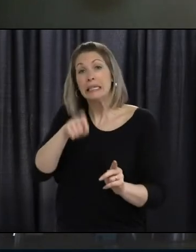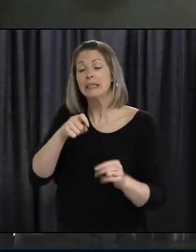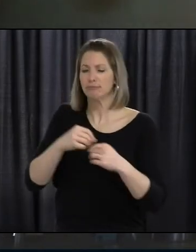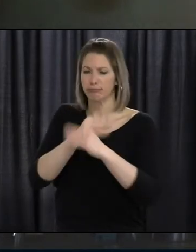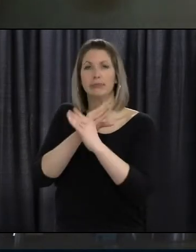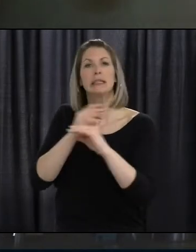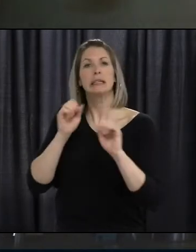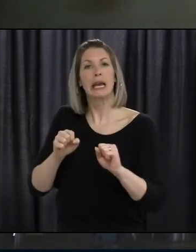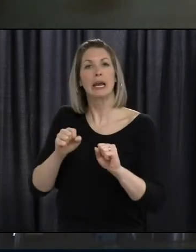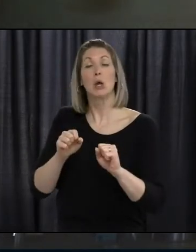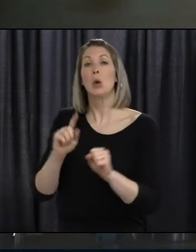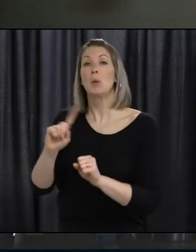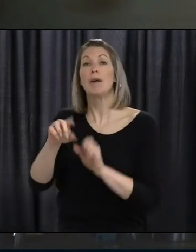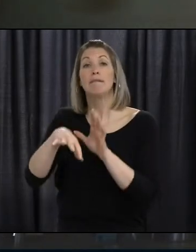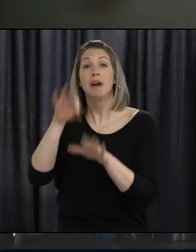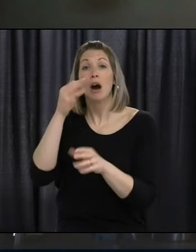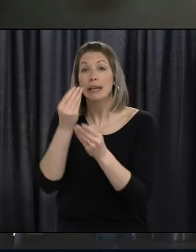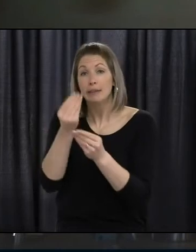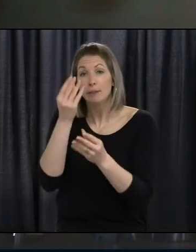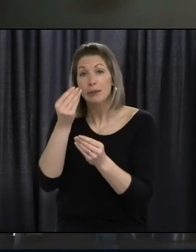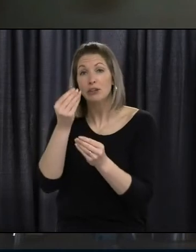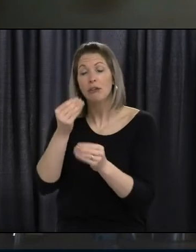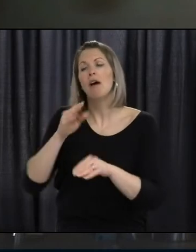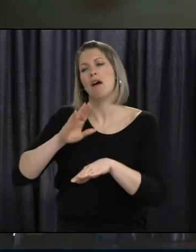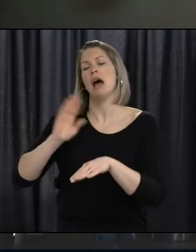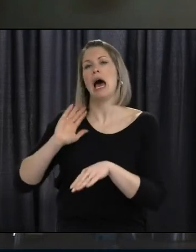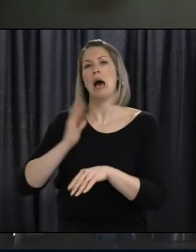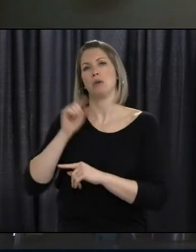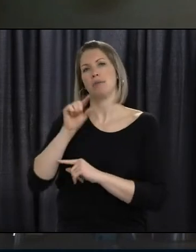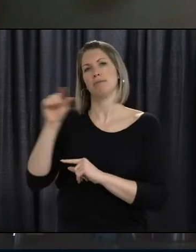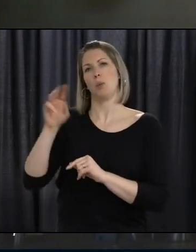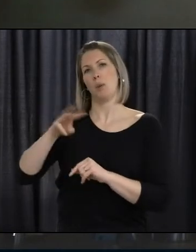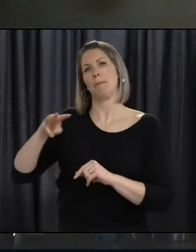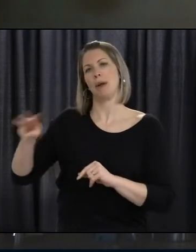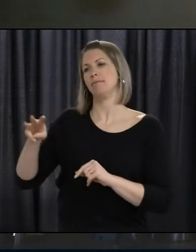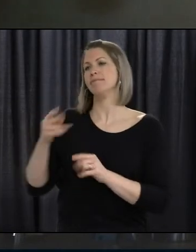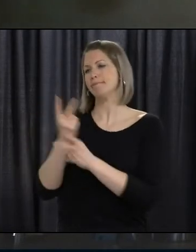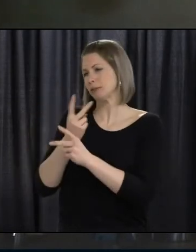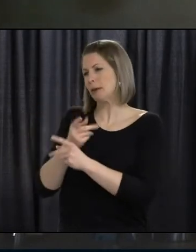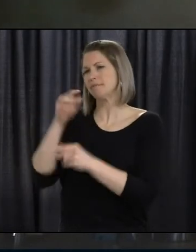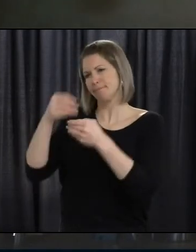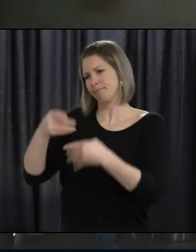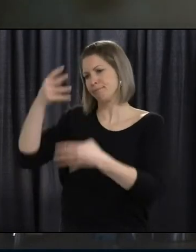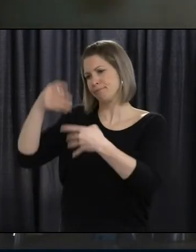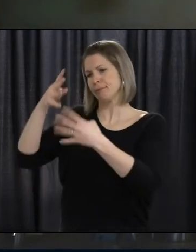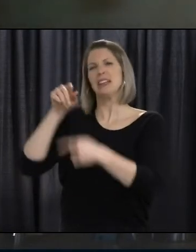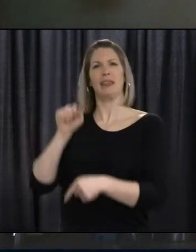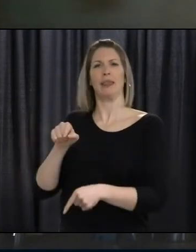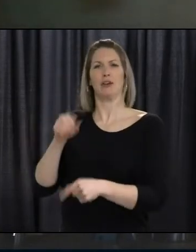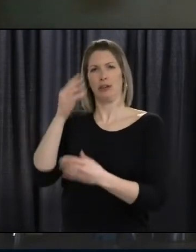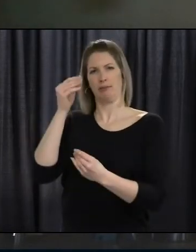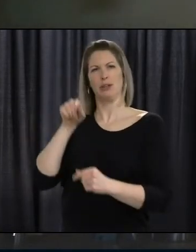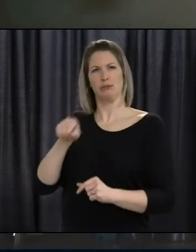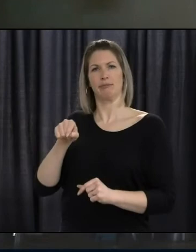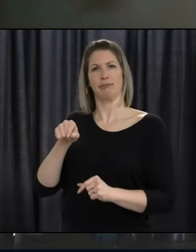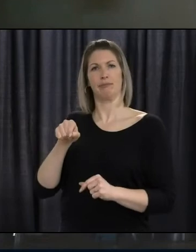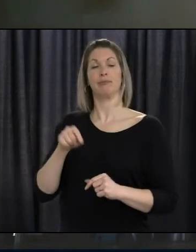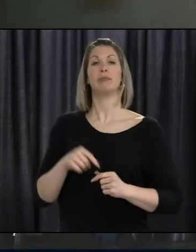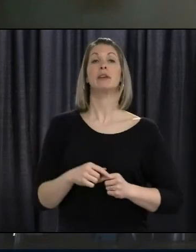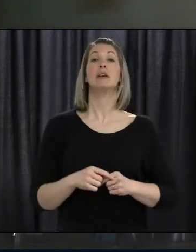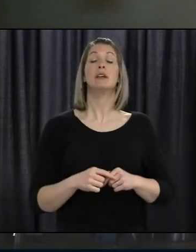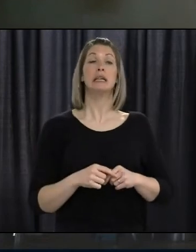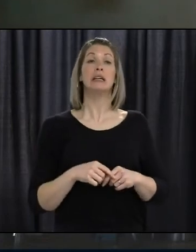811healthline.ca webpage. Premier has already referenced about accommodations for people who have challenges when they come to